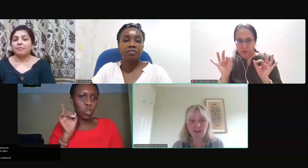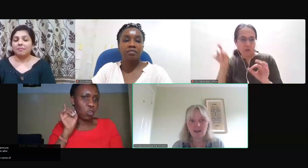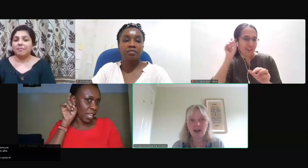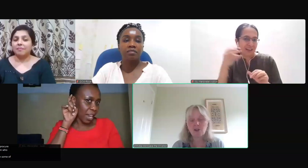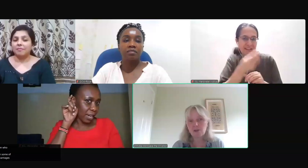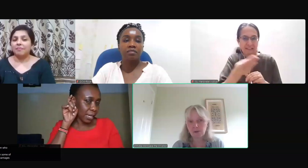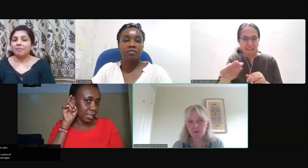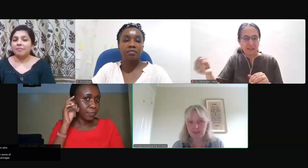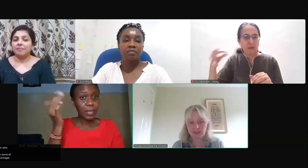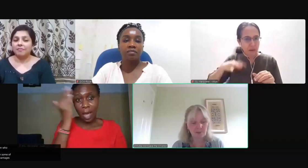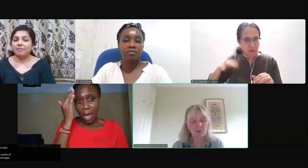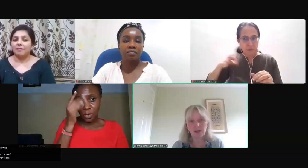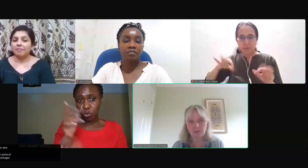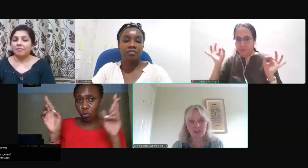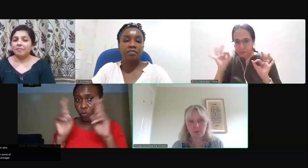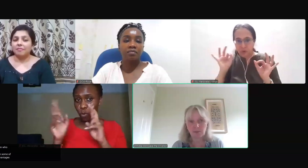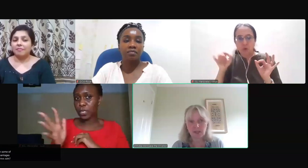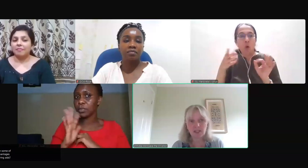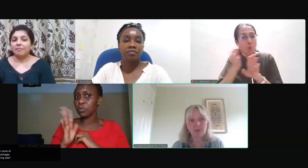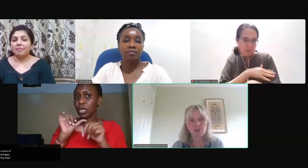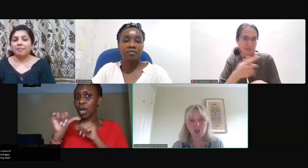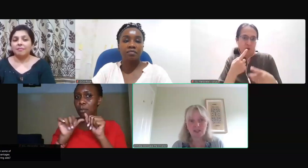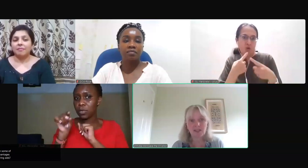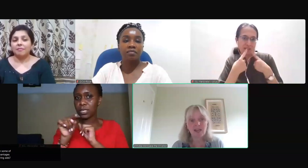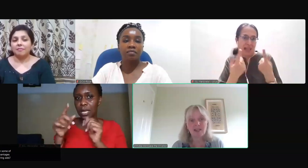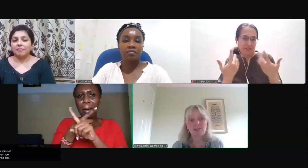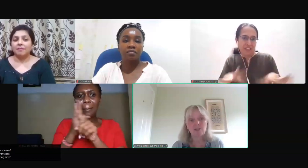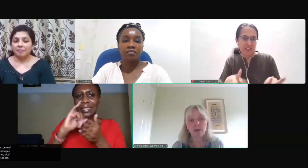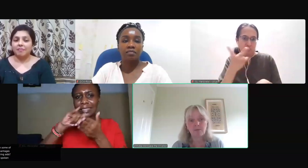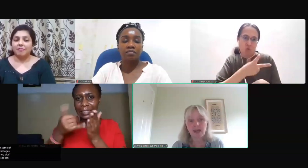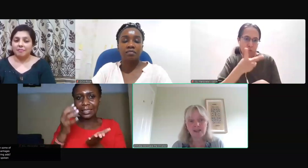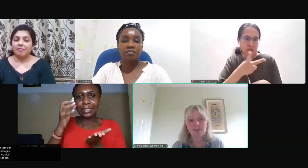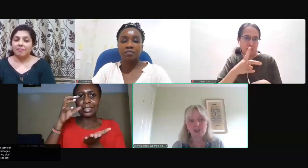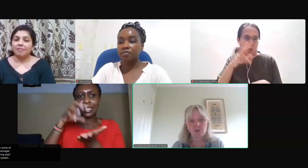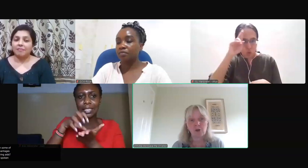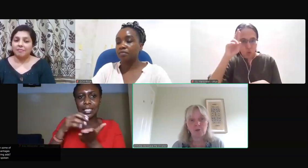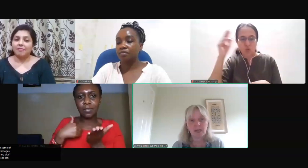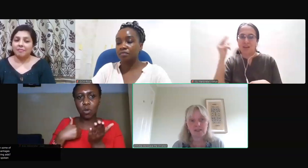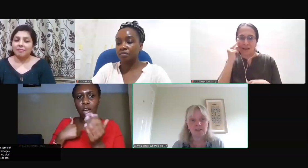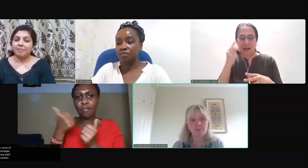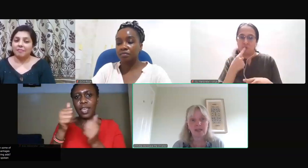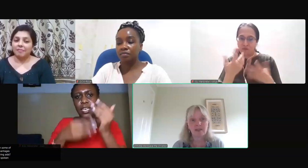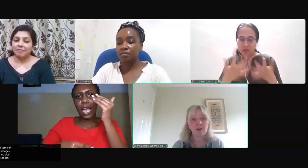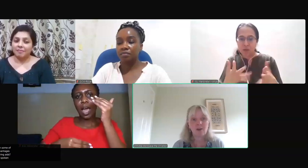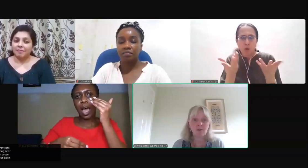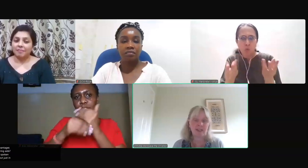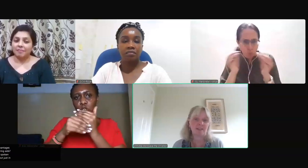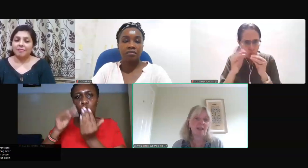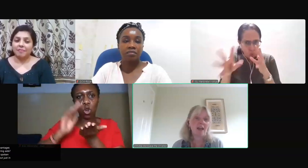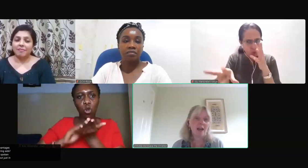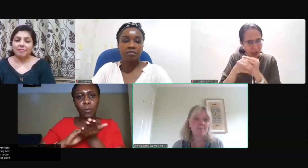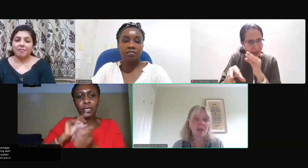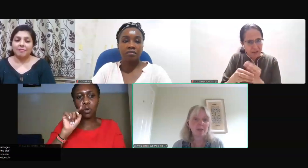aids? I know you've already spoken about some of these, but just in case you have any additional comments to make on